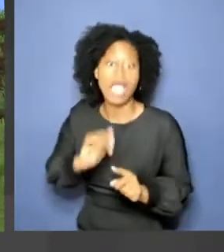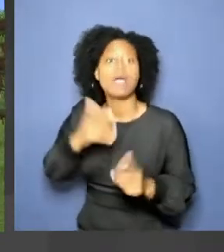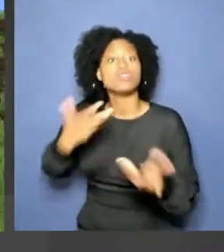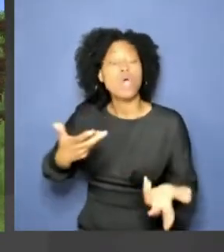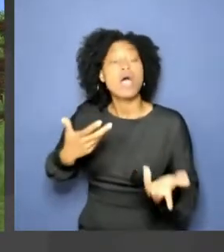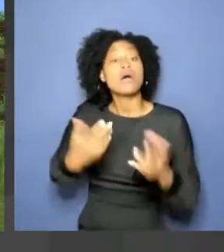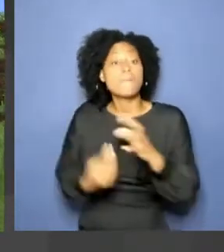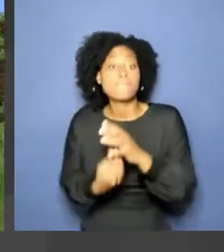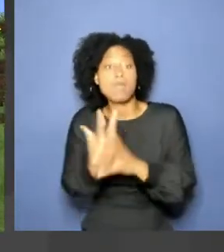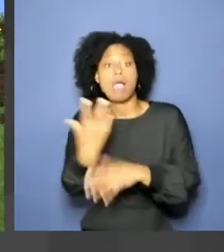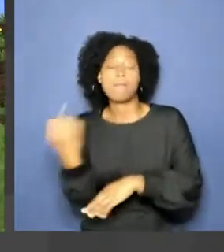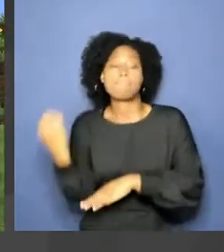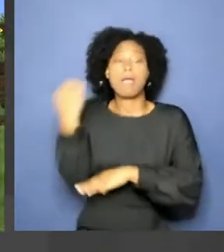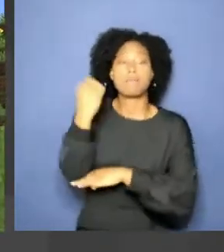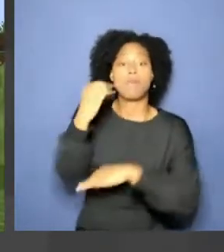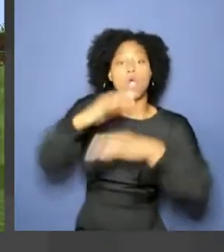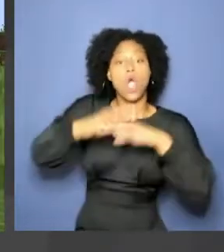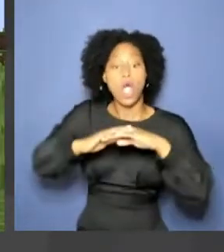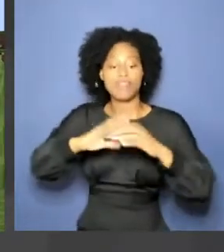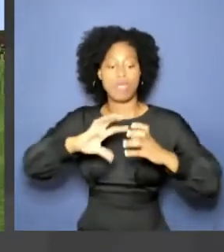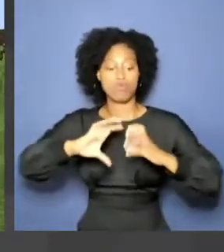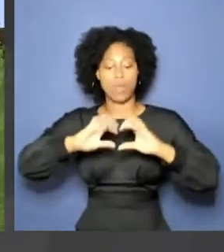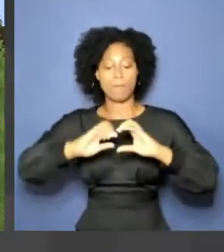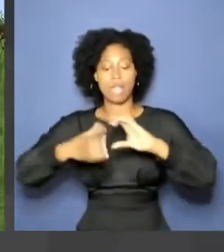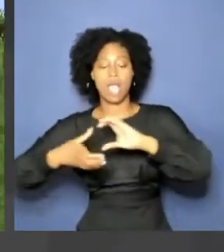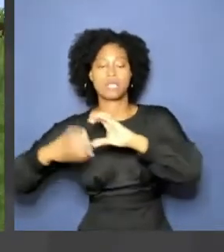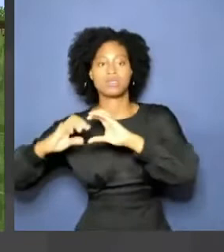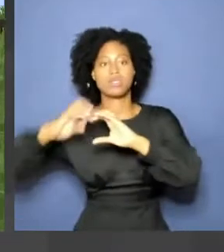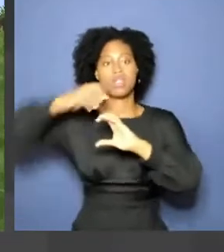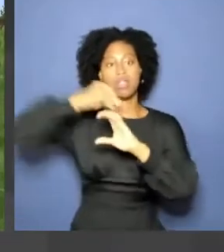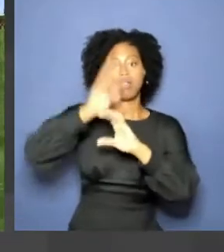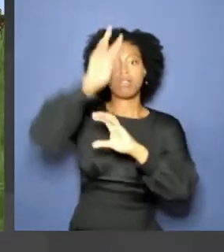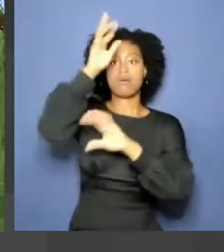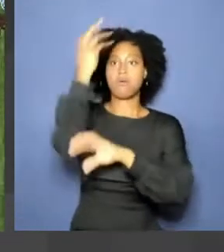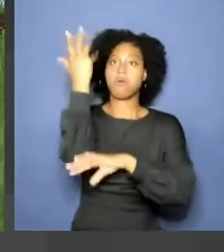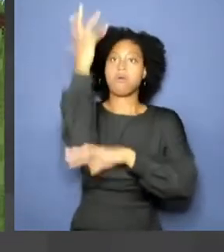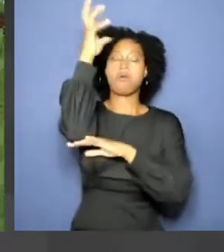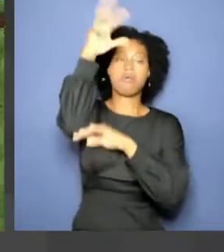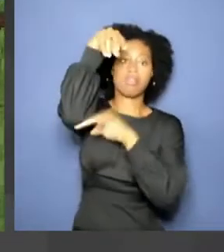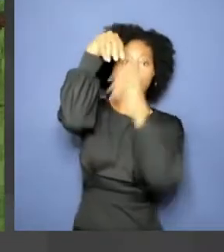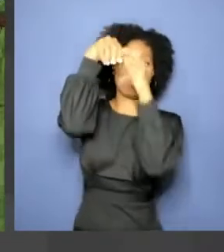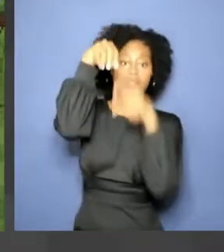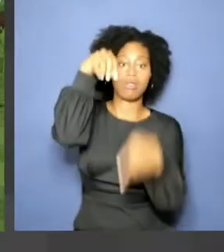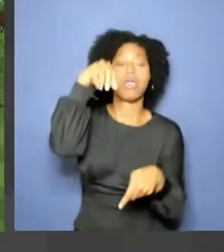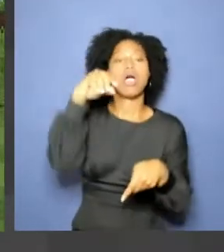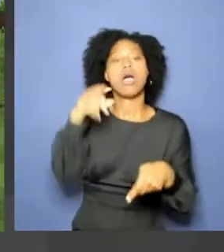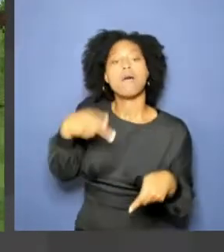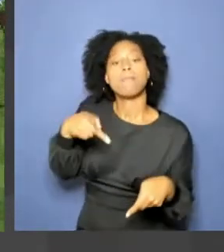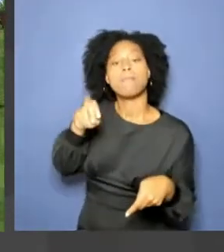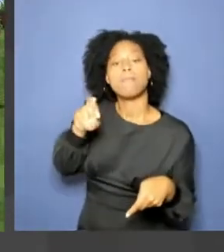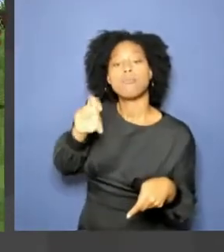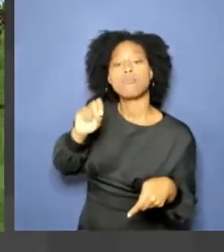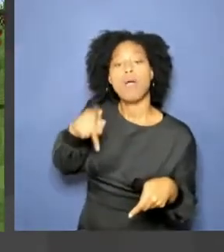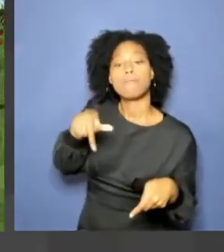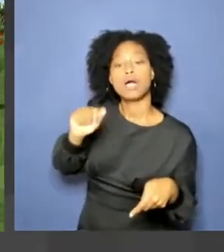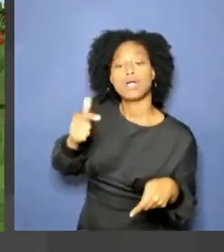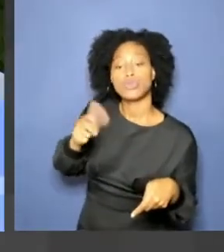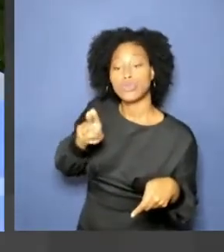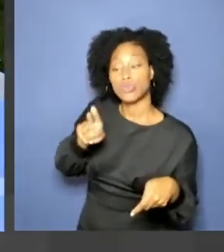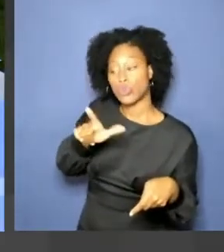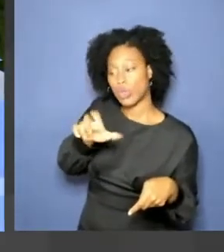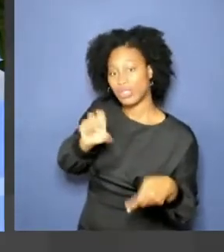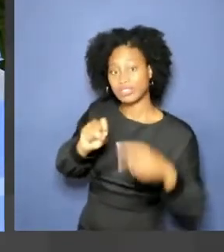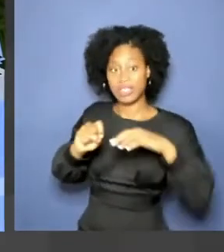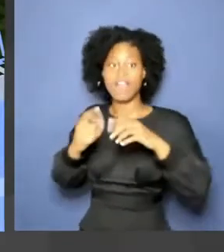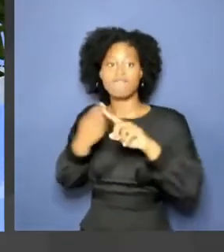propped up on root blocks. It has vines hanging down from the leaves. The propagules are actually growing underneath the leaves. They actually grow from the leaves